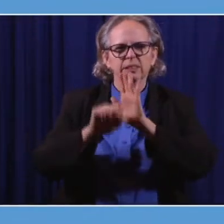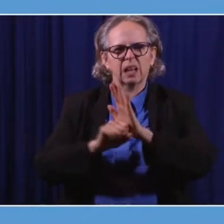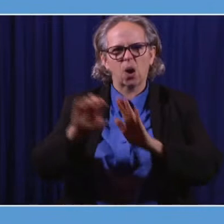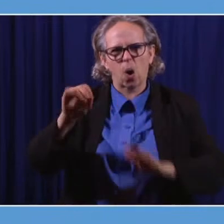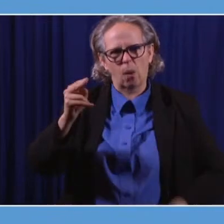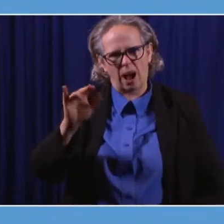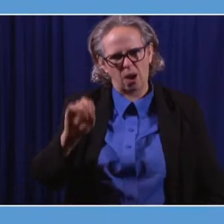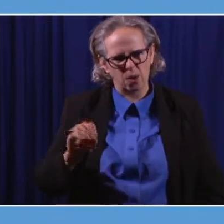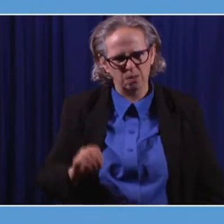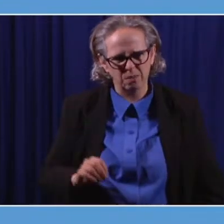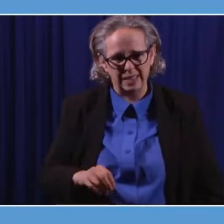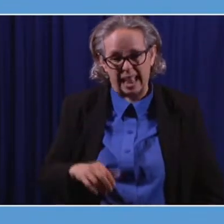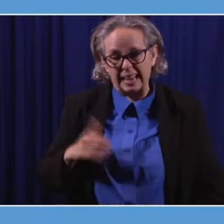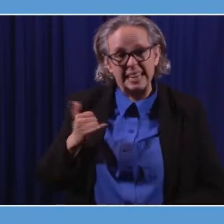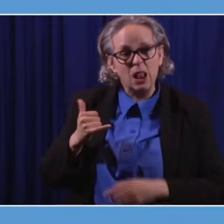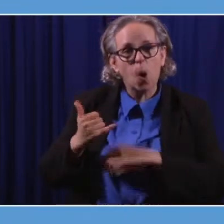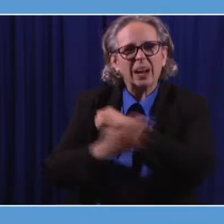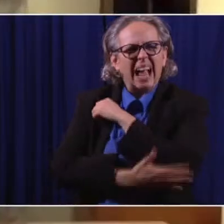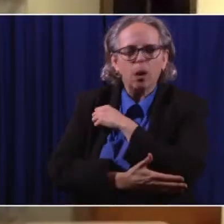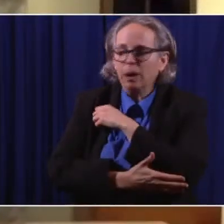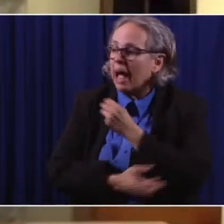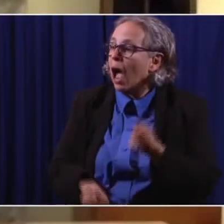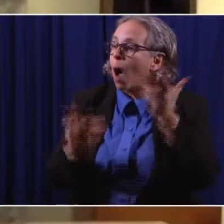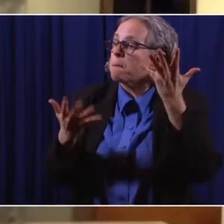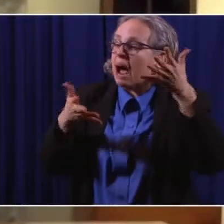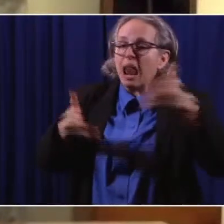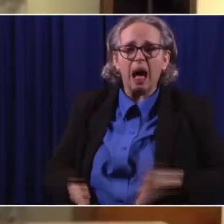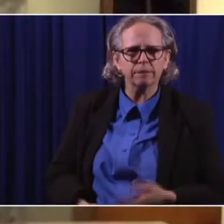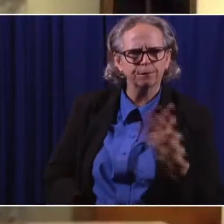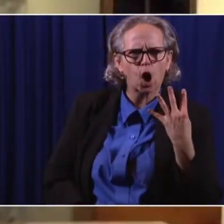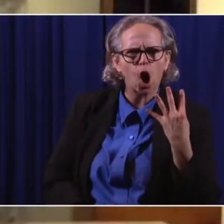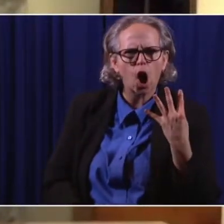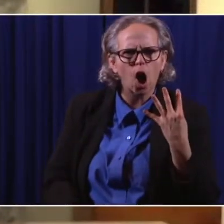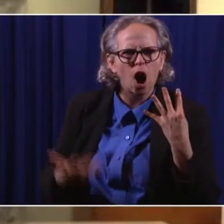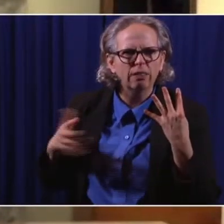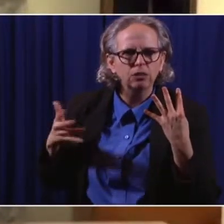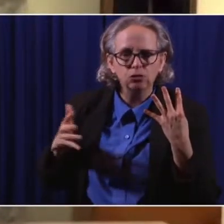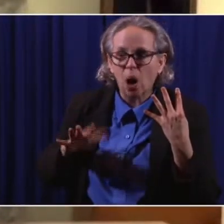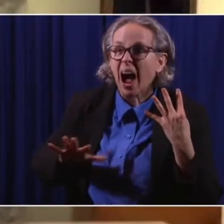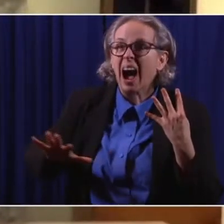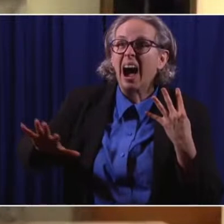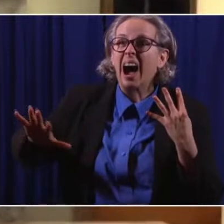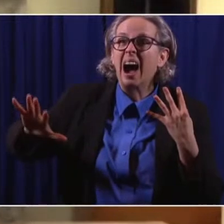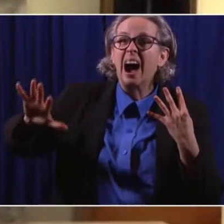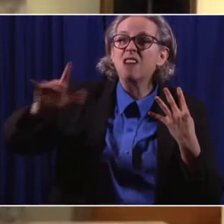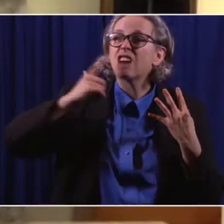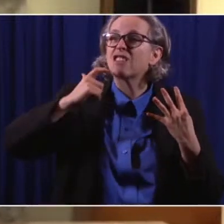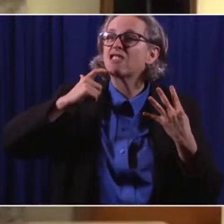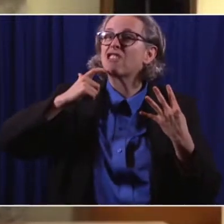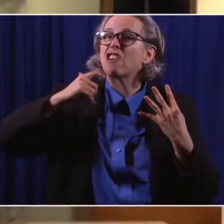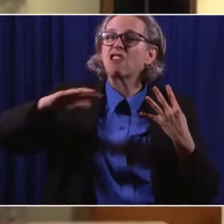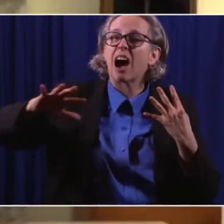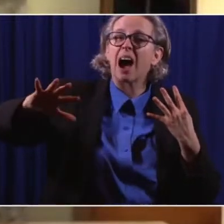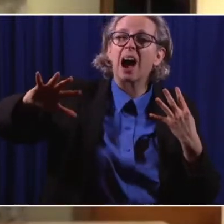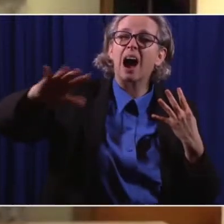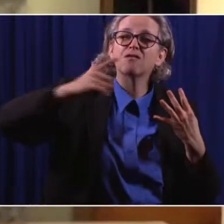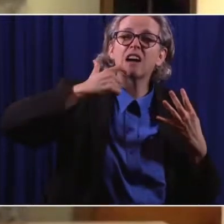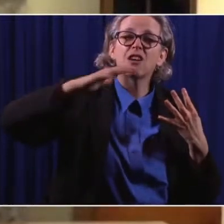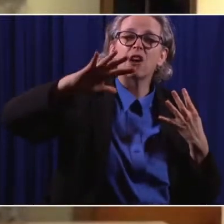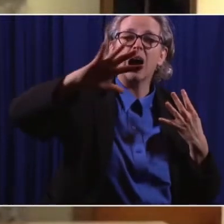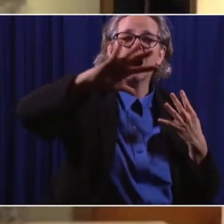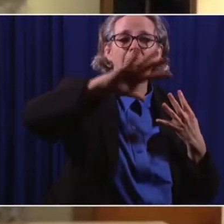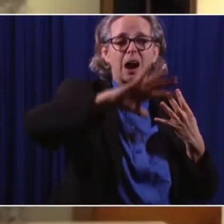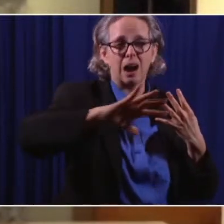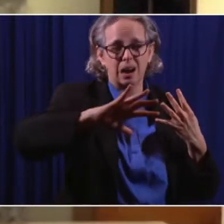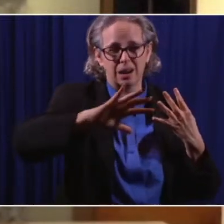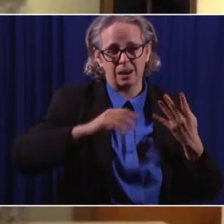that are yellow. This is the highest number of red counties, the lowest number of yellow counties to date. This means that